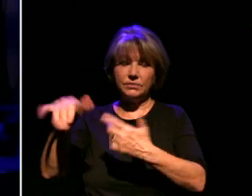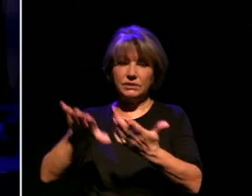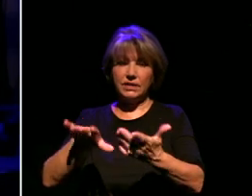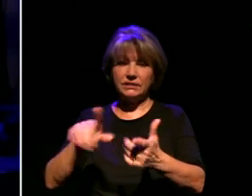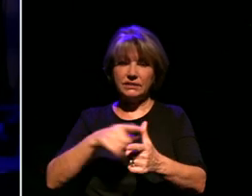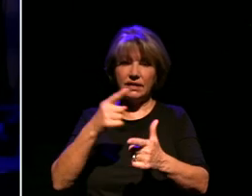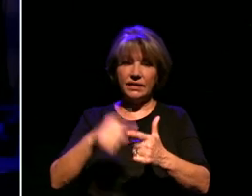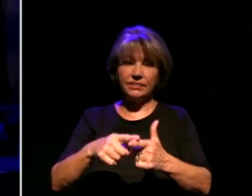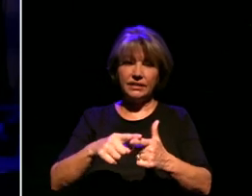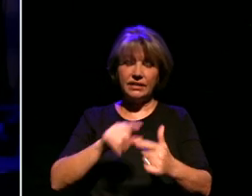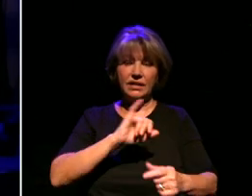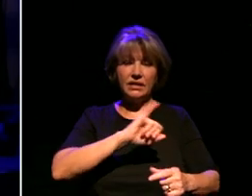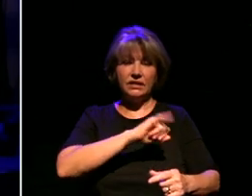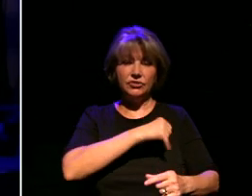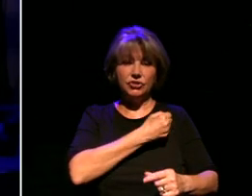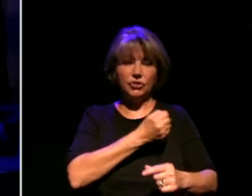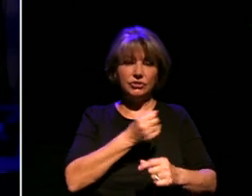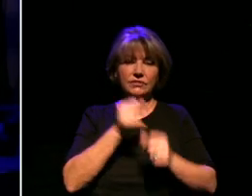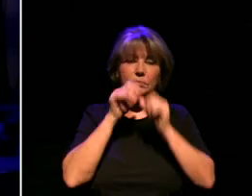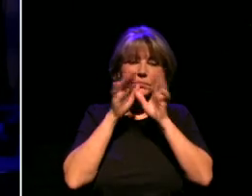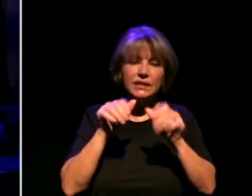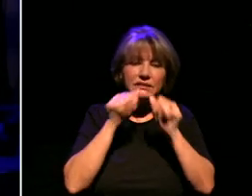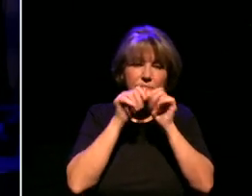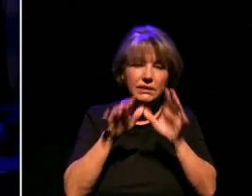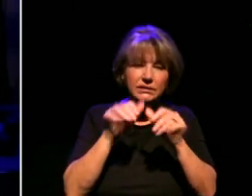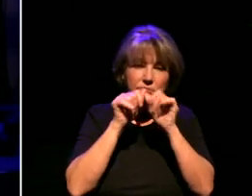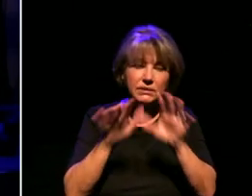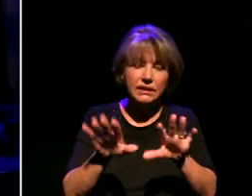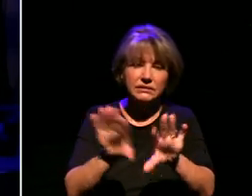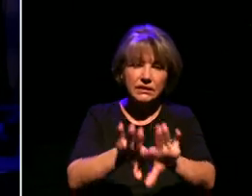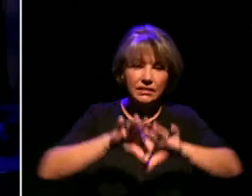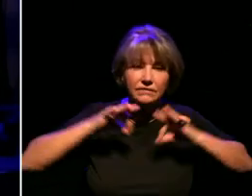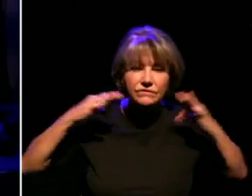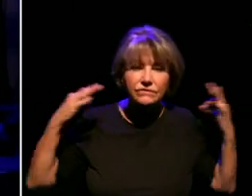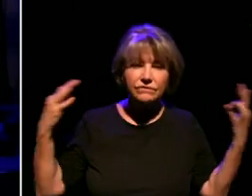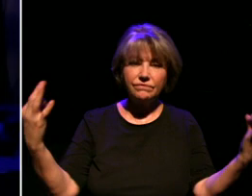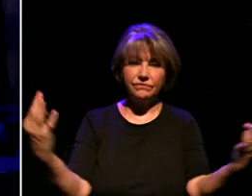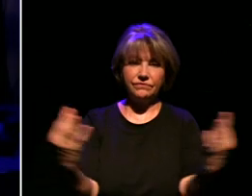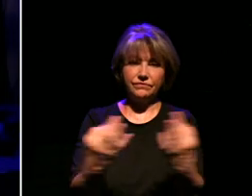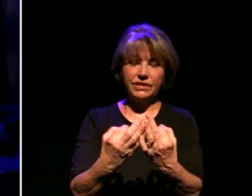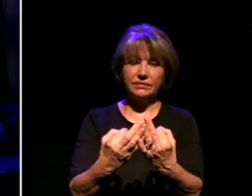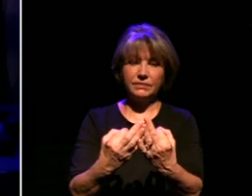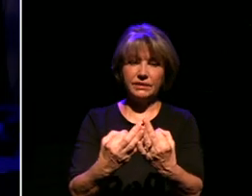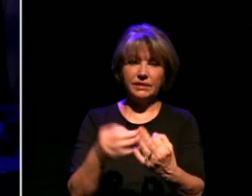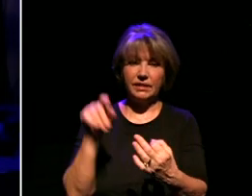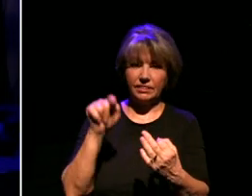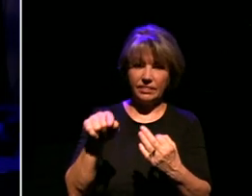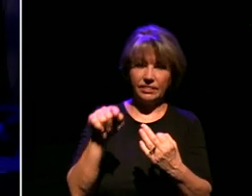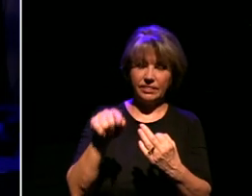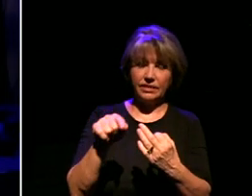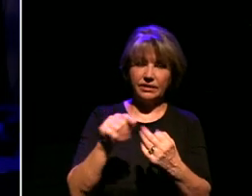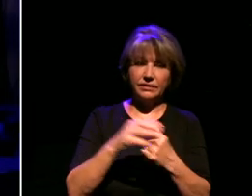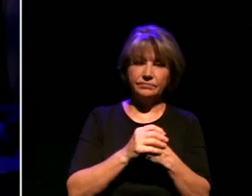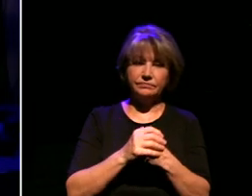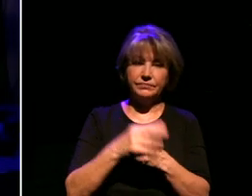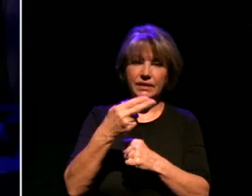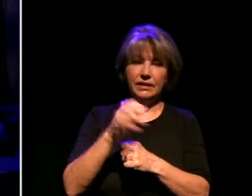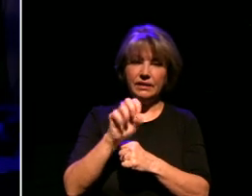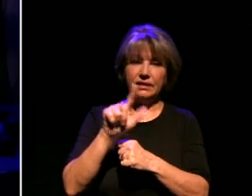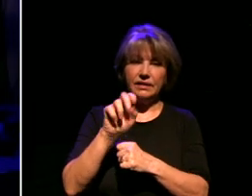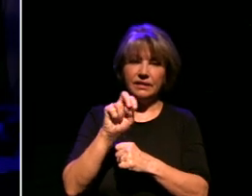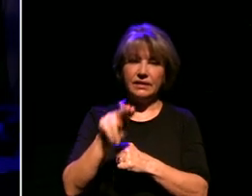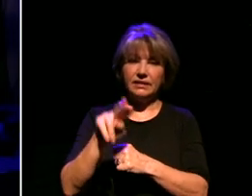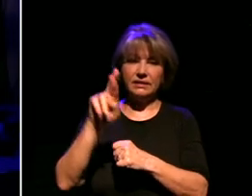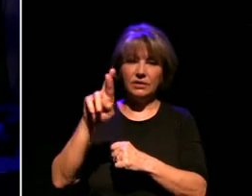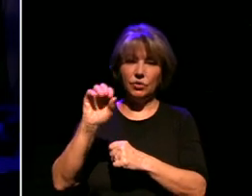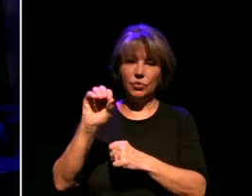word blessing is just popping up wherever it goes. Alan Ross, one of my seminary professors, who wrote a book, big, huge book, it's about